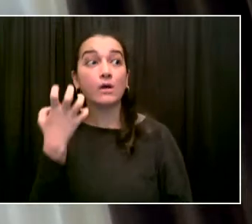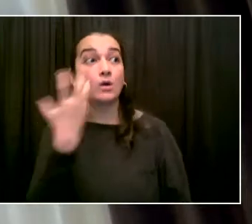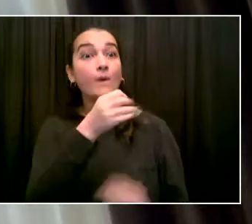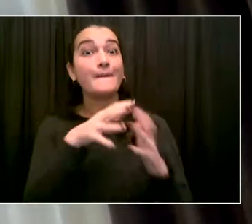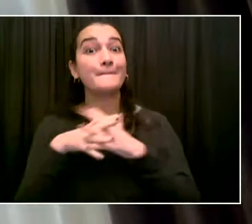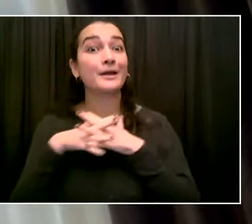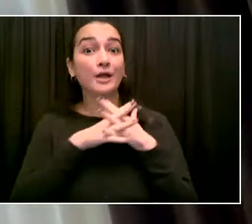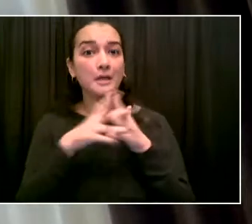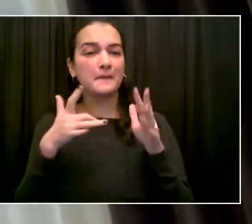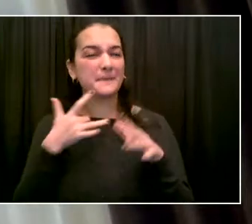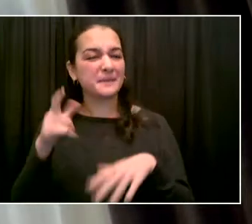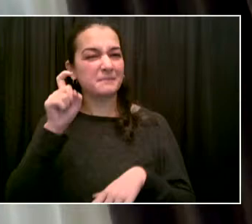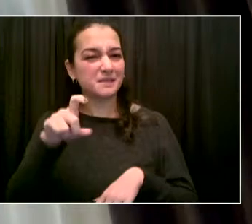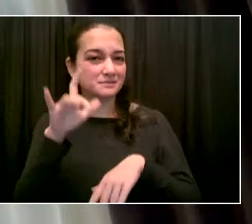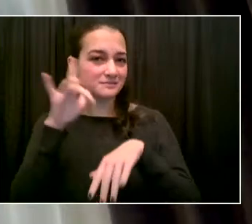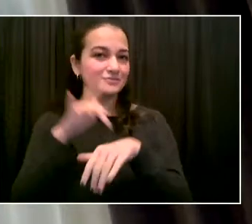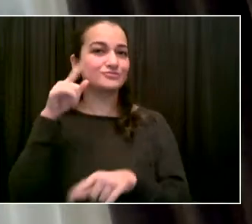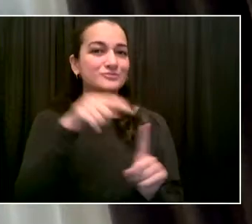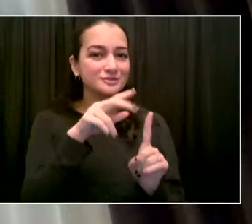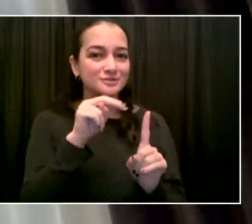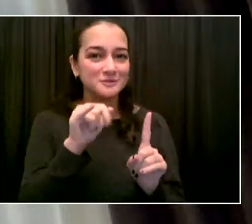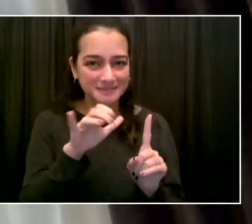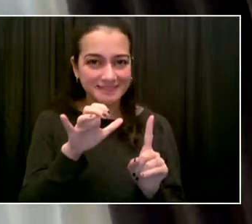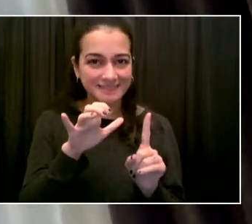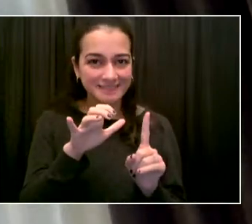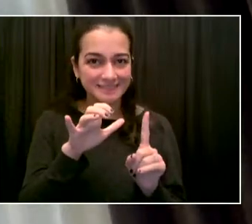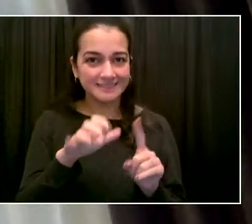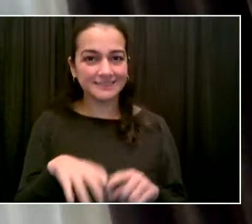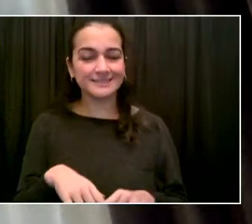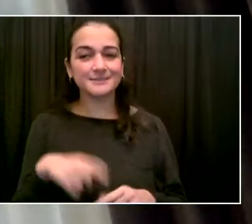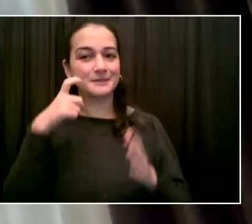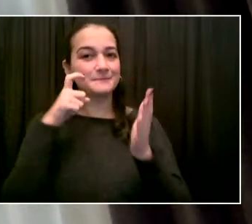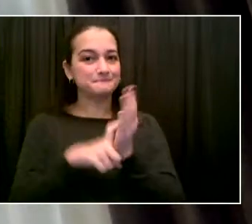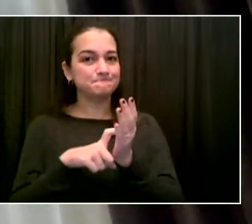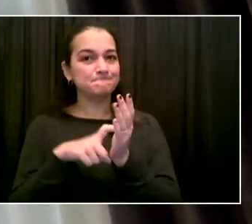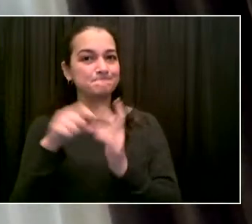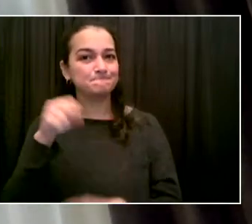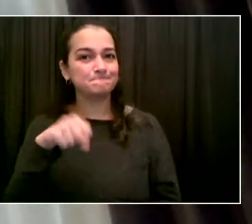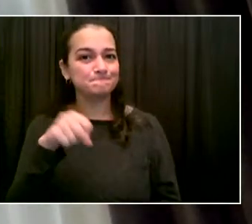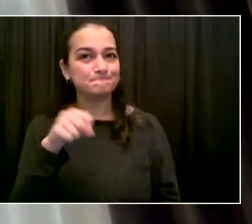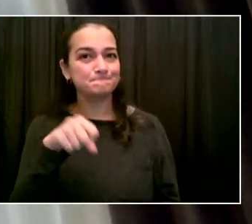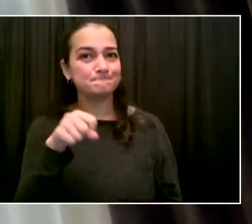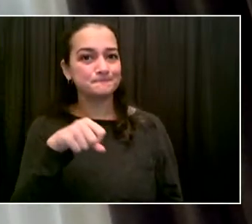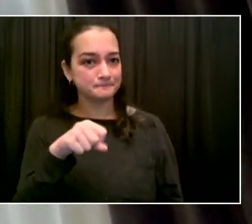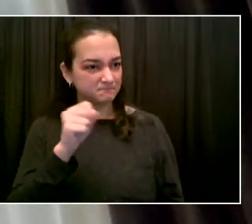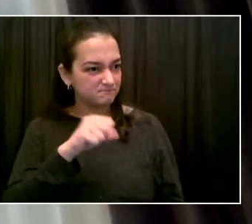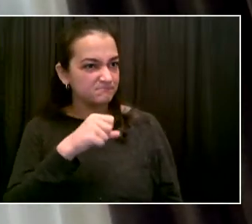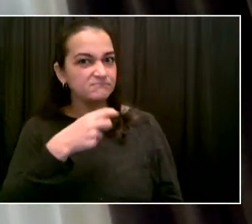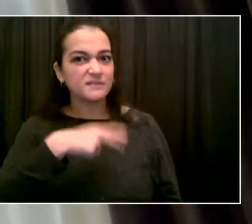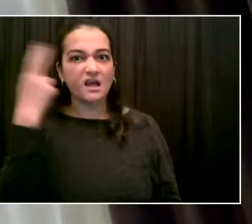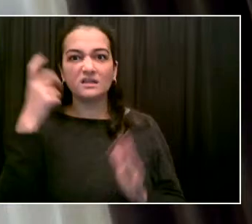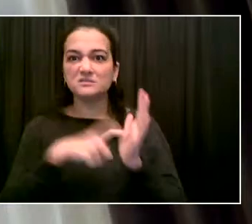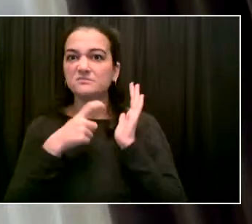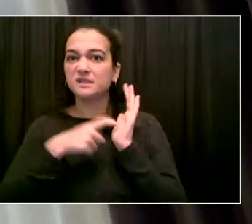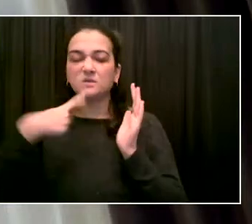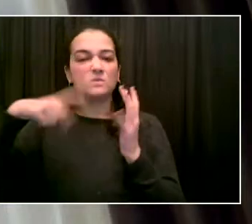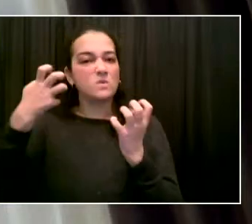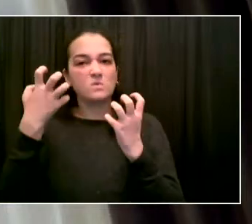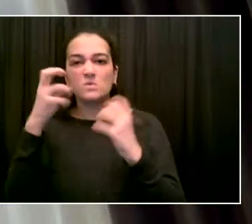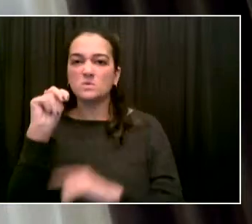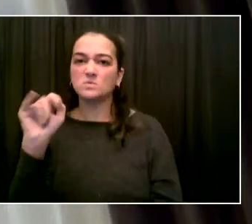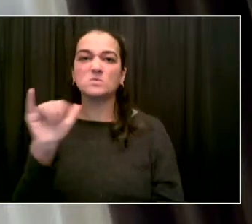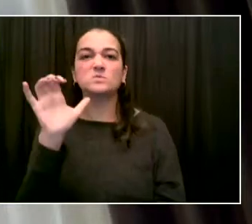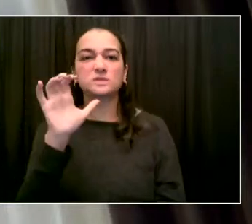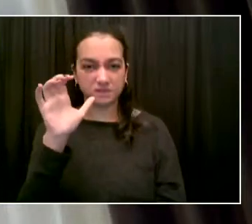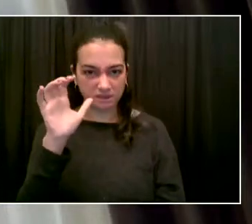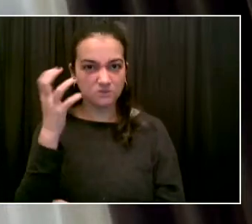seen spikes in demand of business activity. And having seen, I think, the